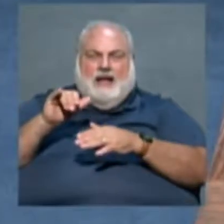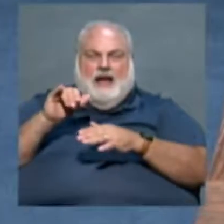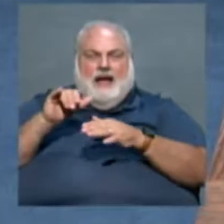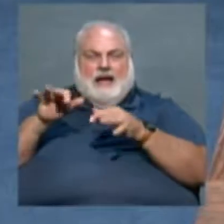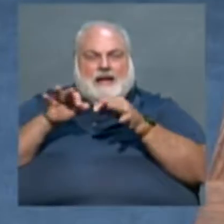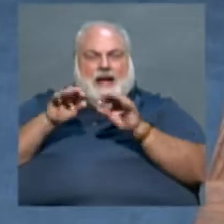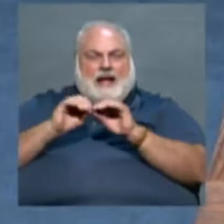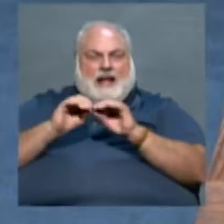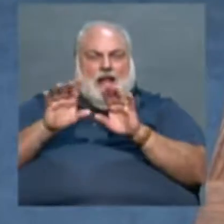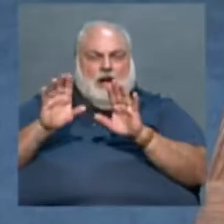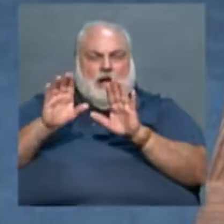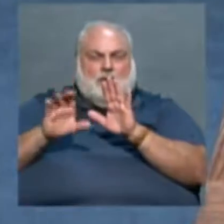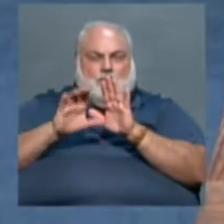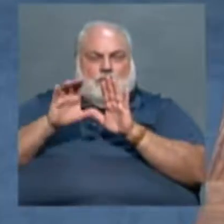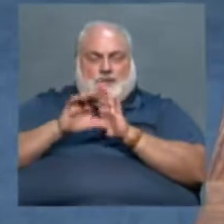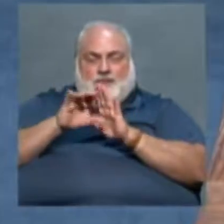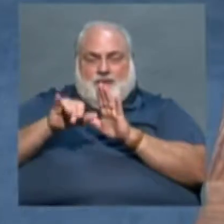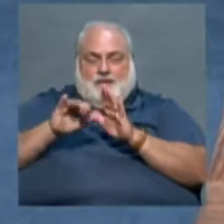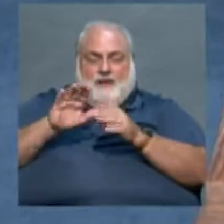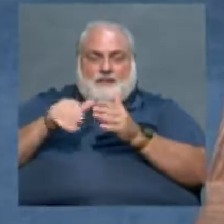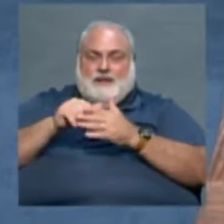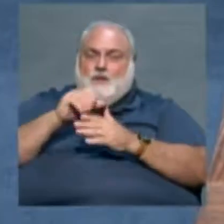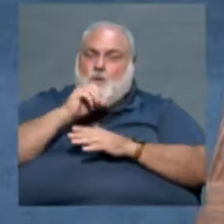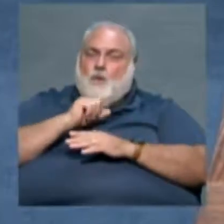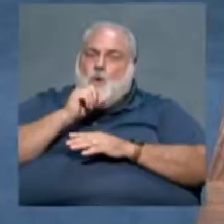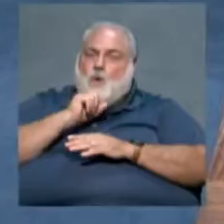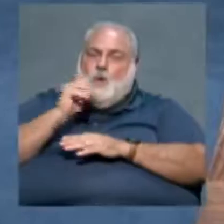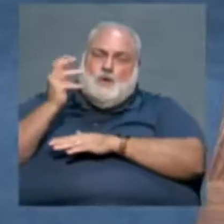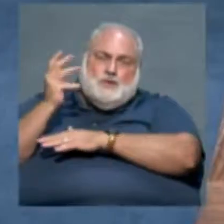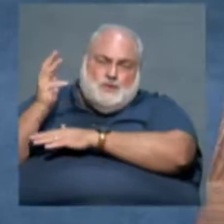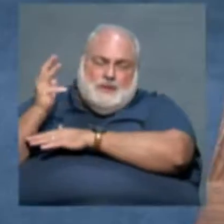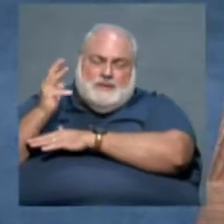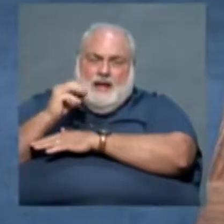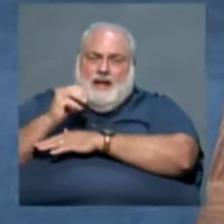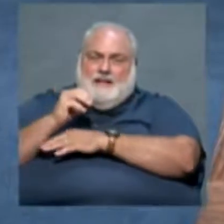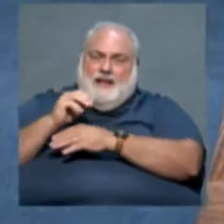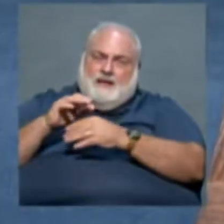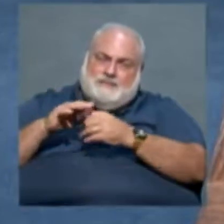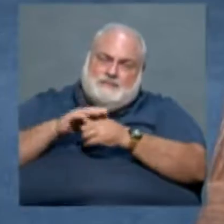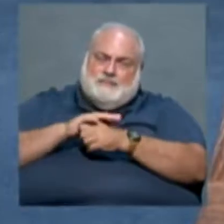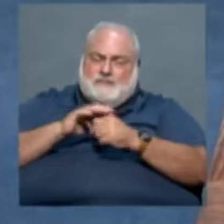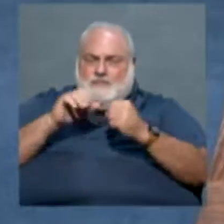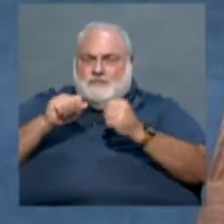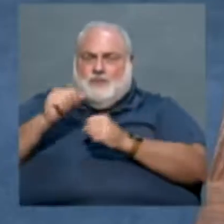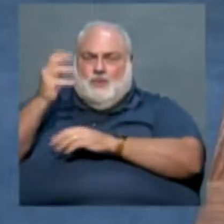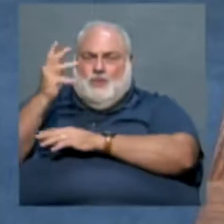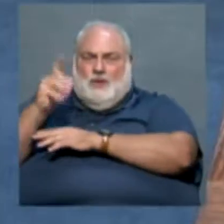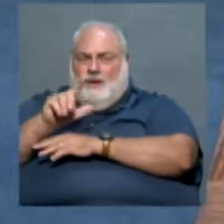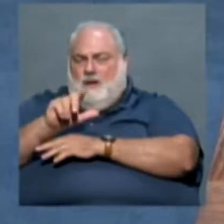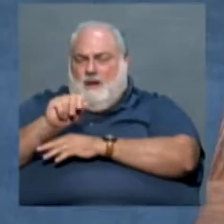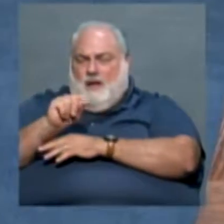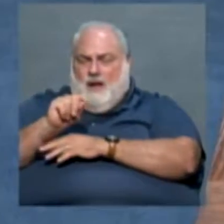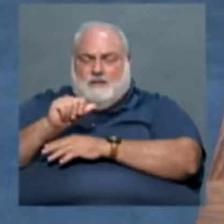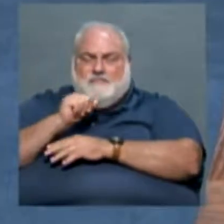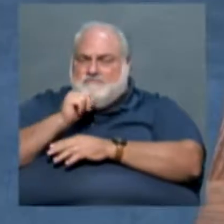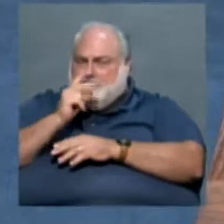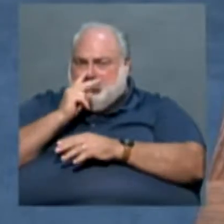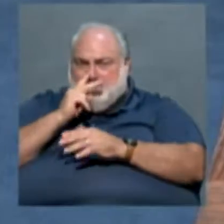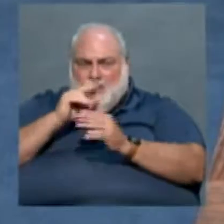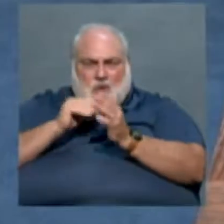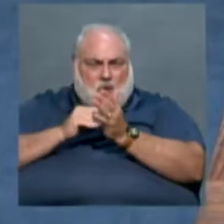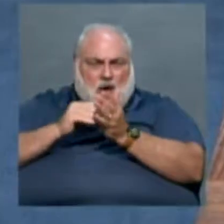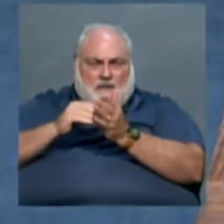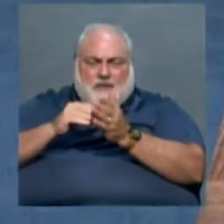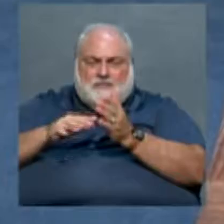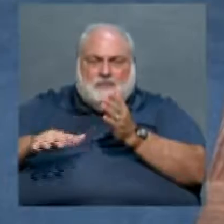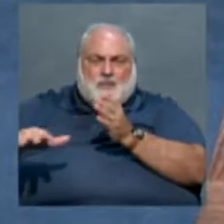of this area is all of these old trees, and especially these solidly wooded lots. You don't see that in many places in Little Rock,